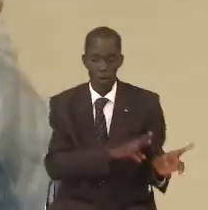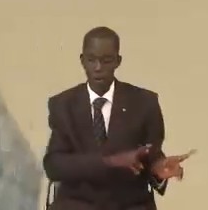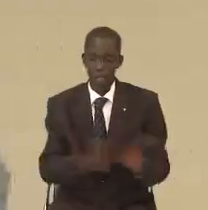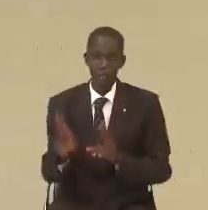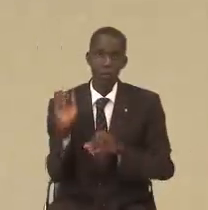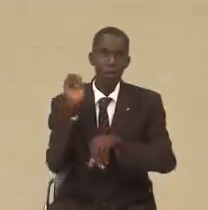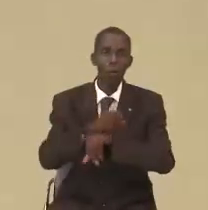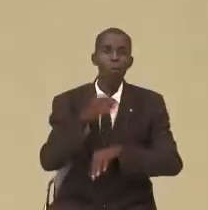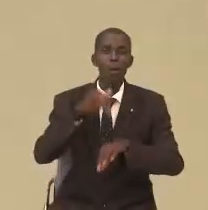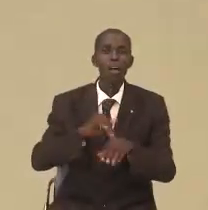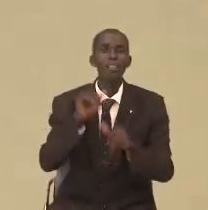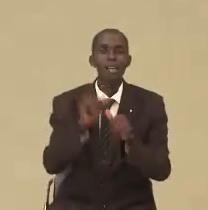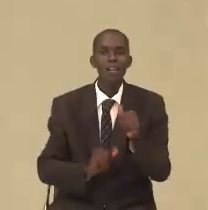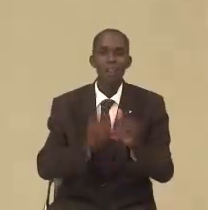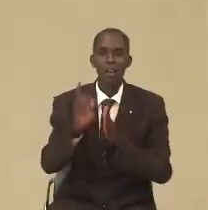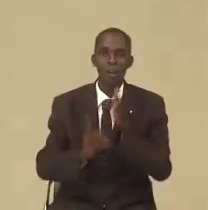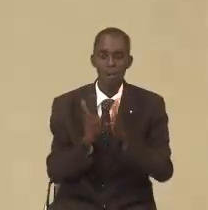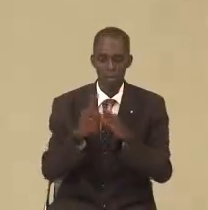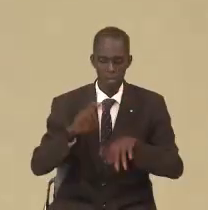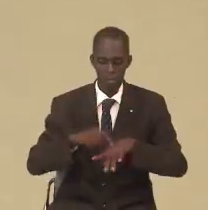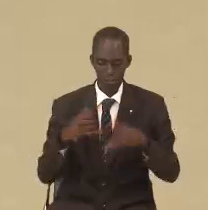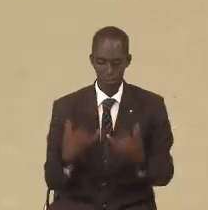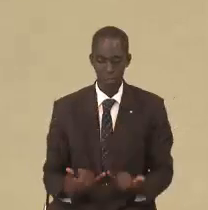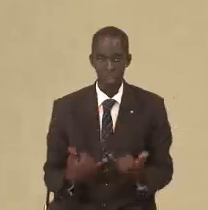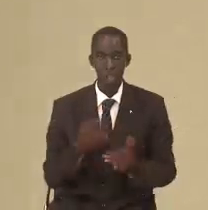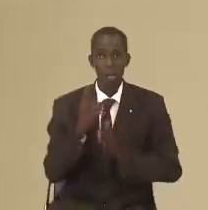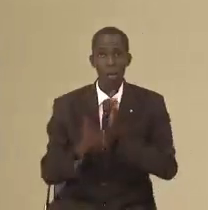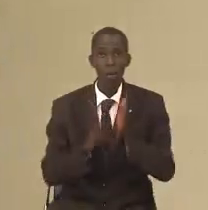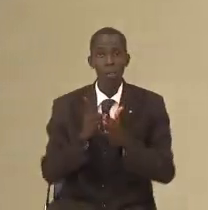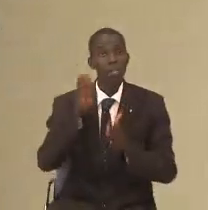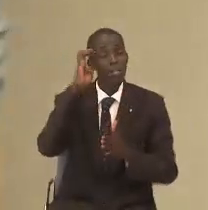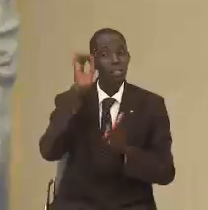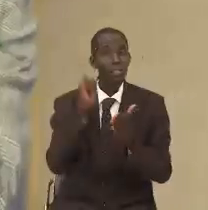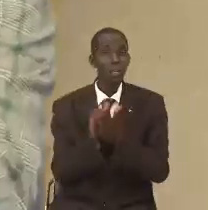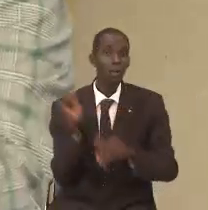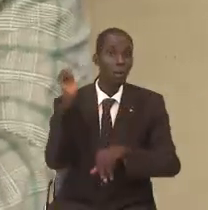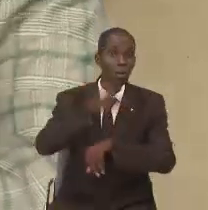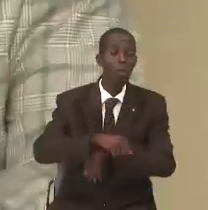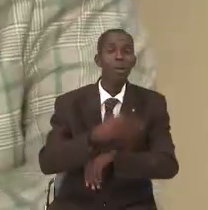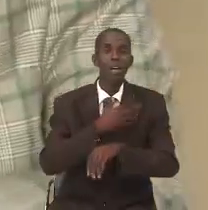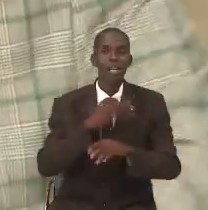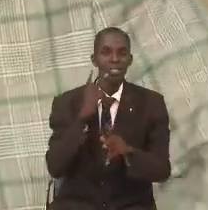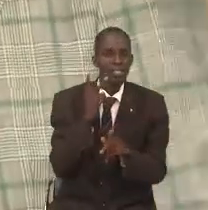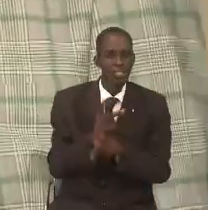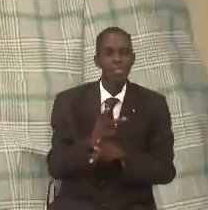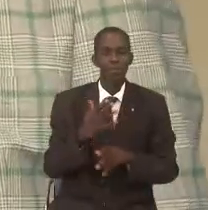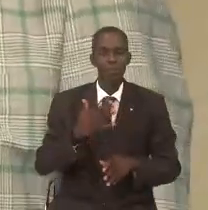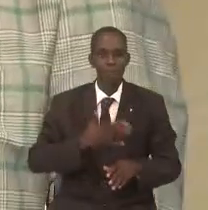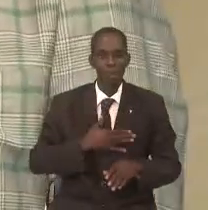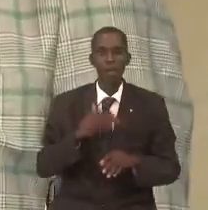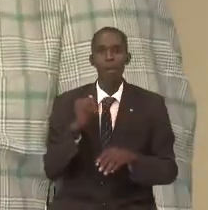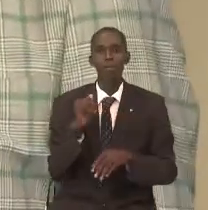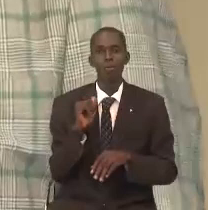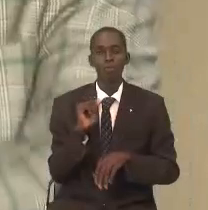every hour, at the present hour, he that overcometh and keepeth my words unto